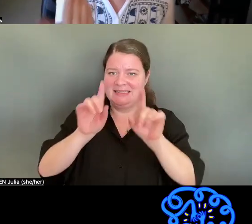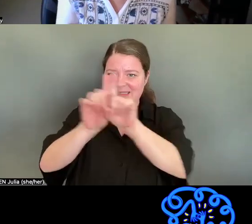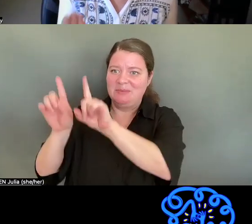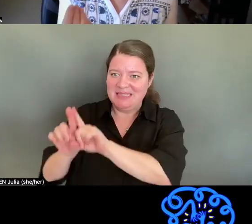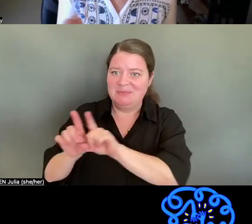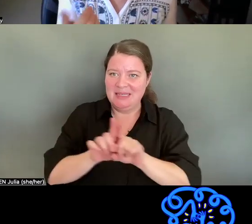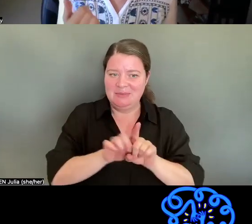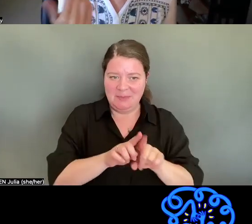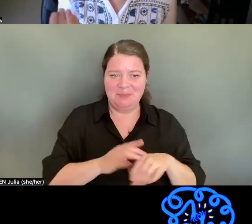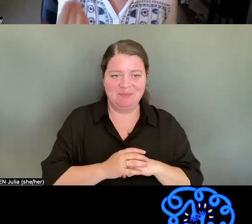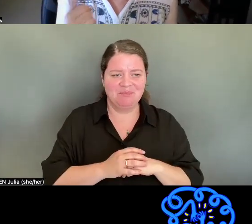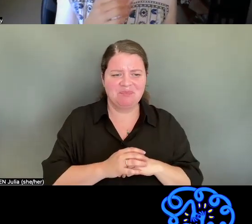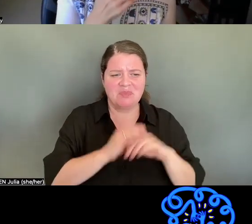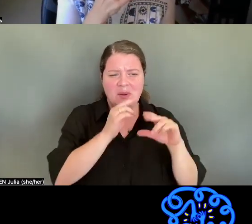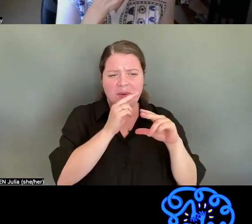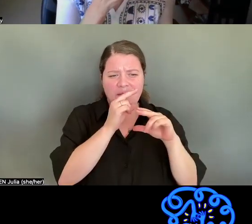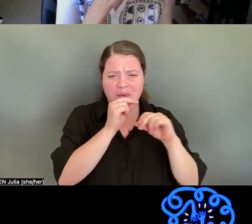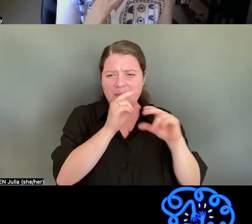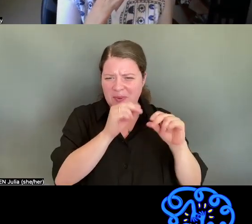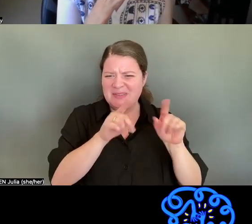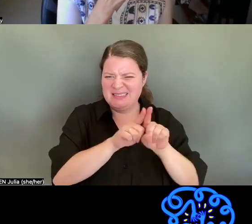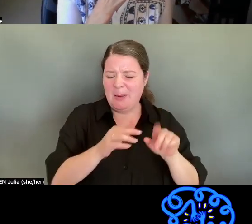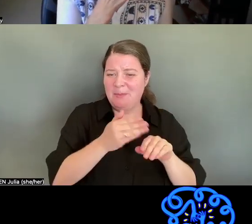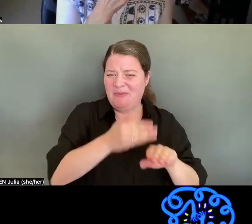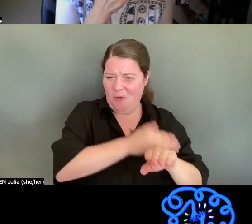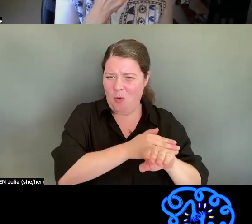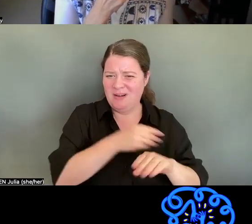the phonemes in speech, so the GL example.